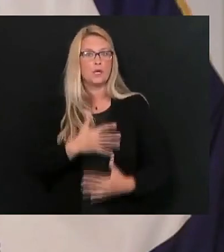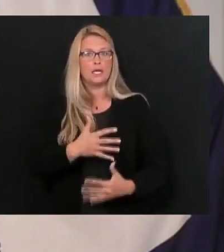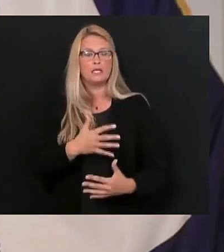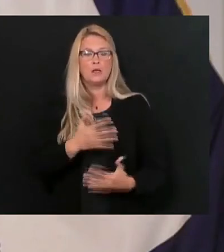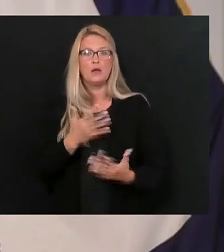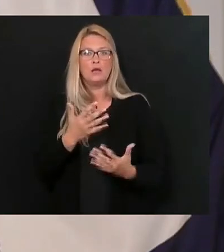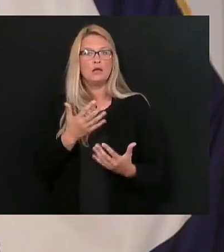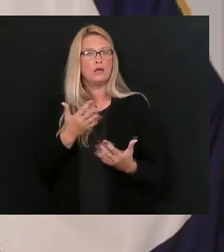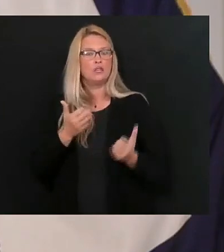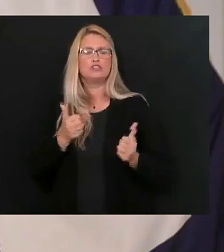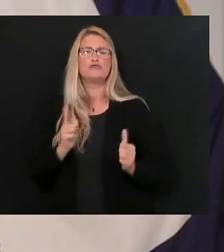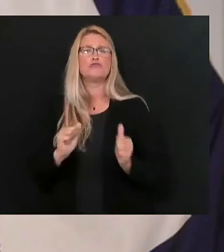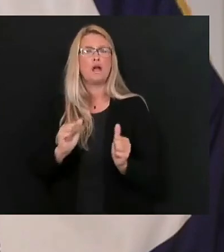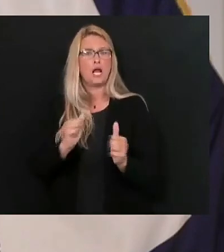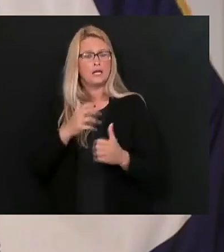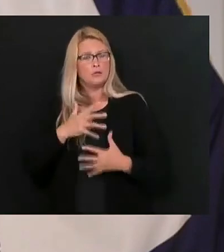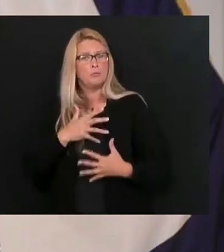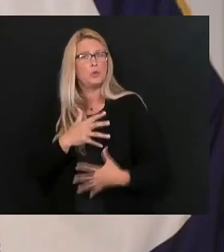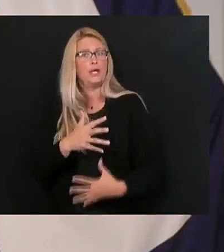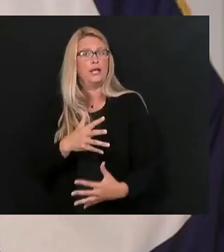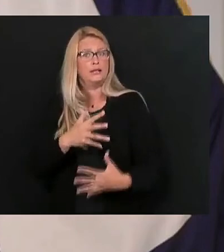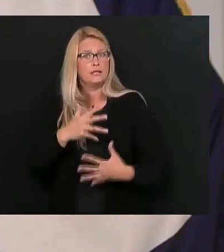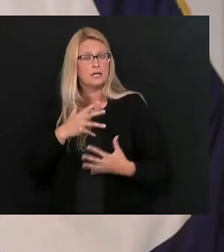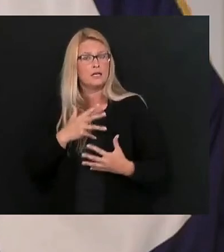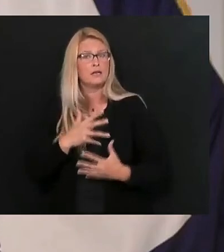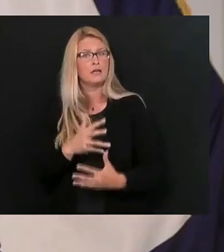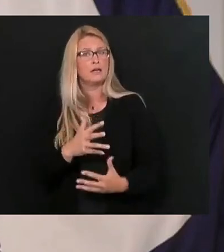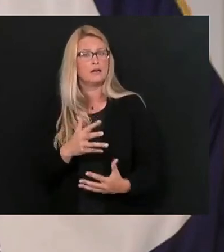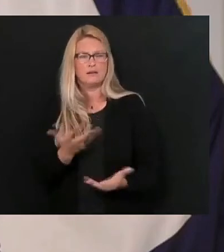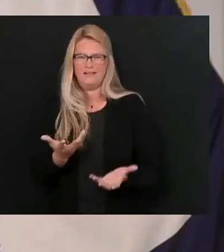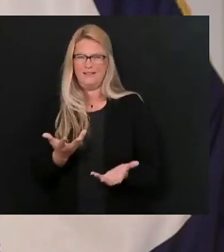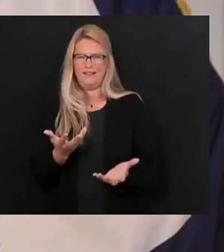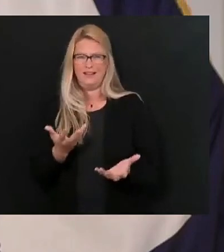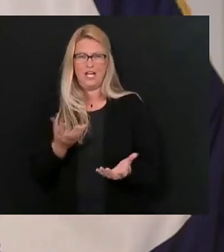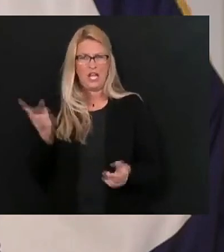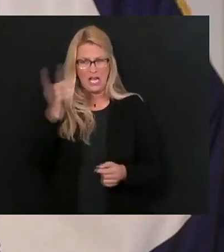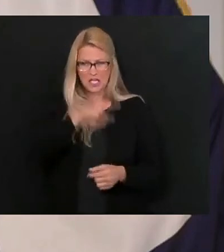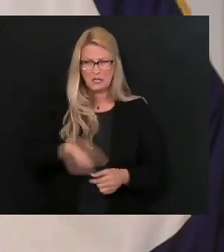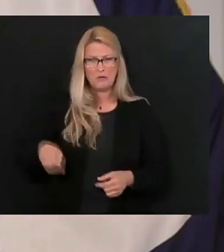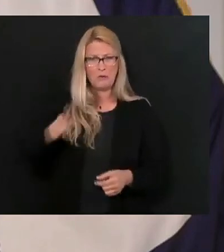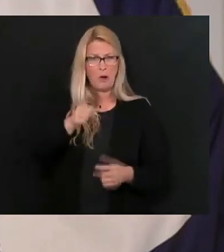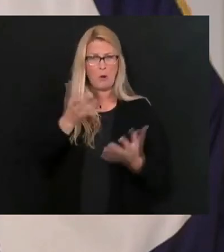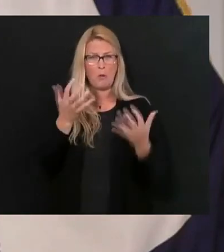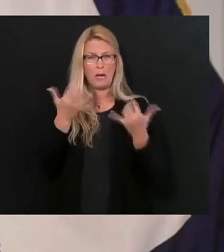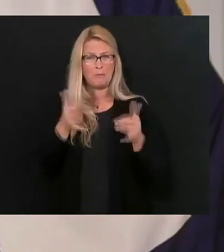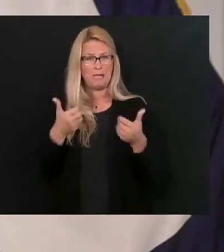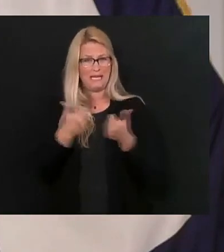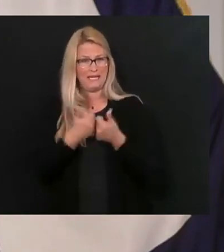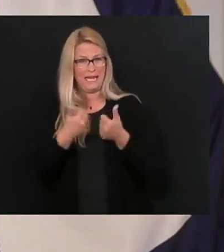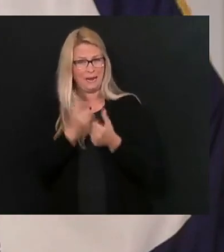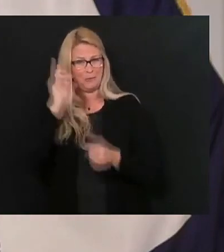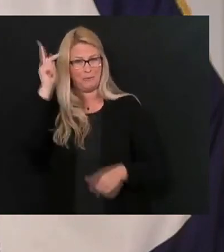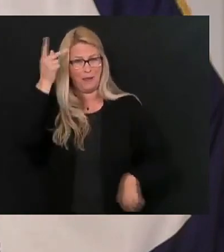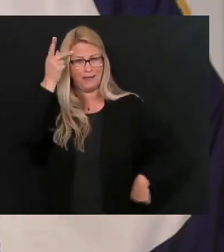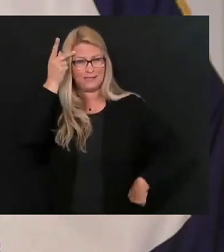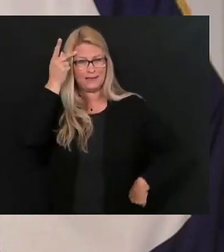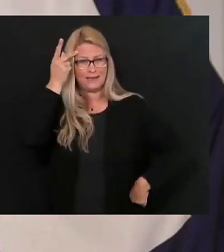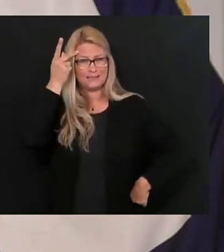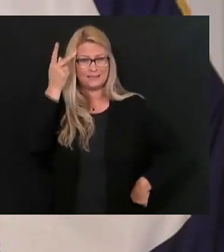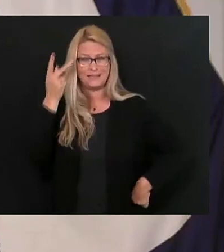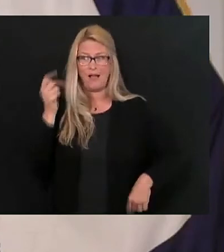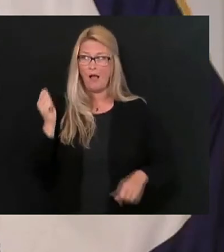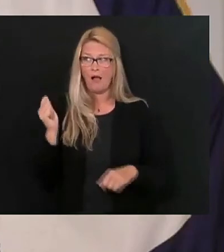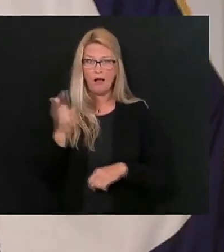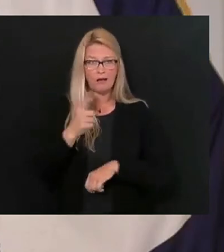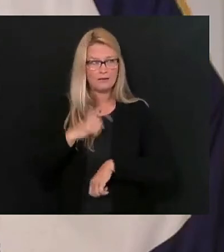gasping for breath, and we're going to go out and absolutely play some political game all the